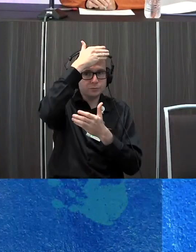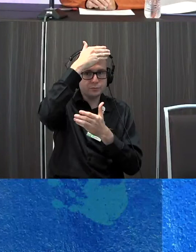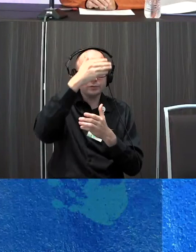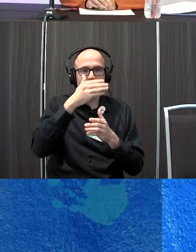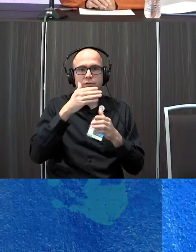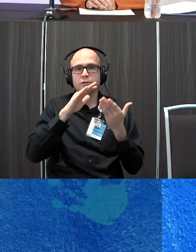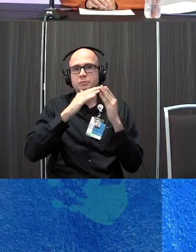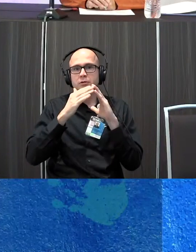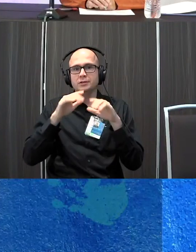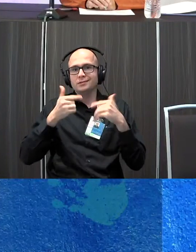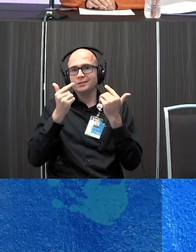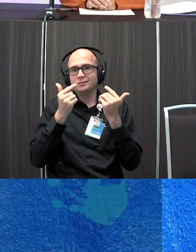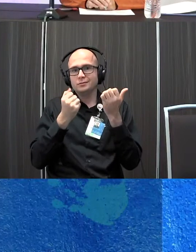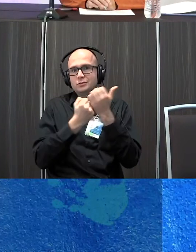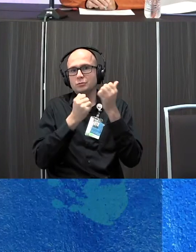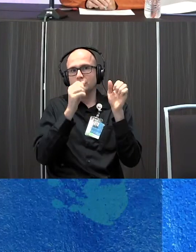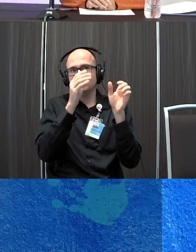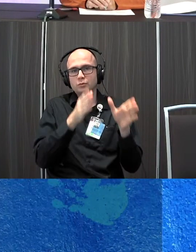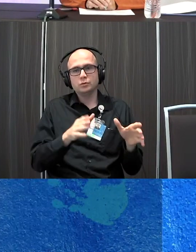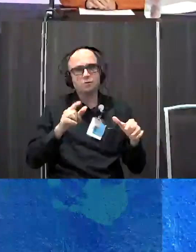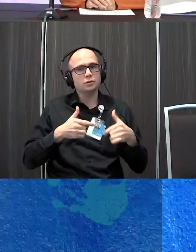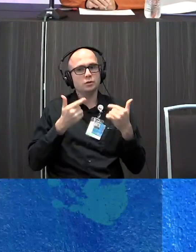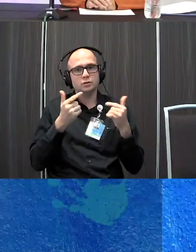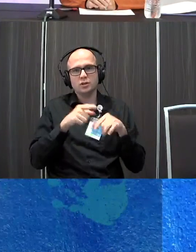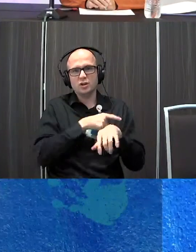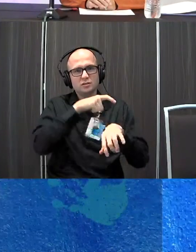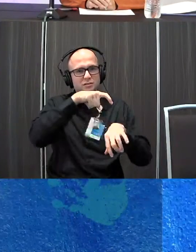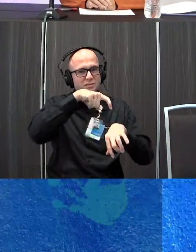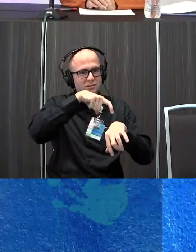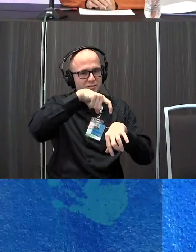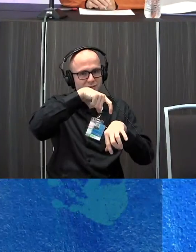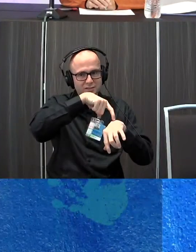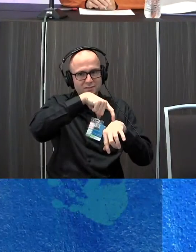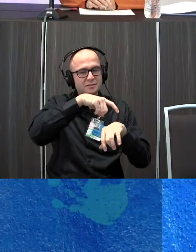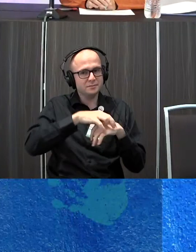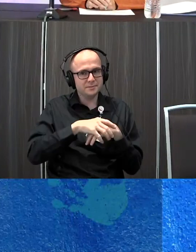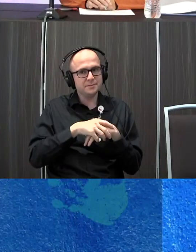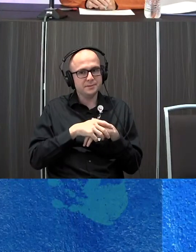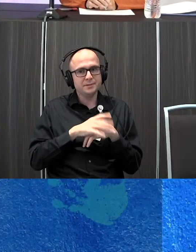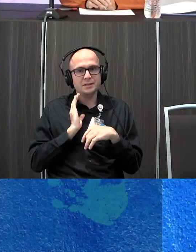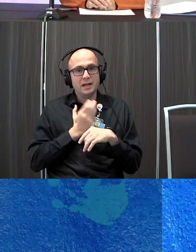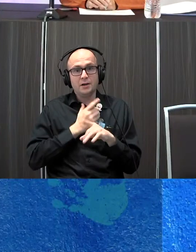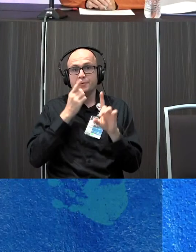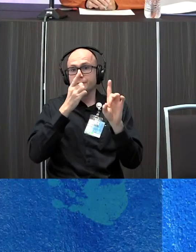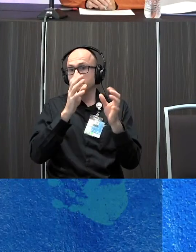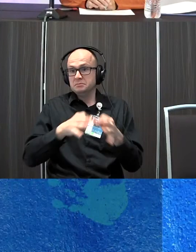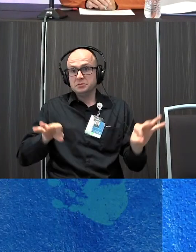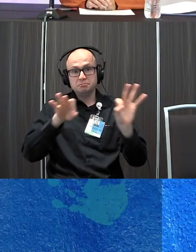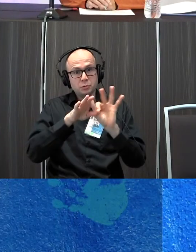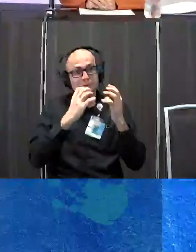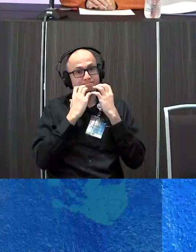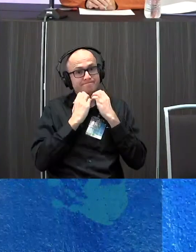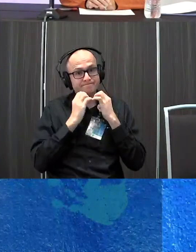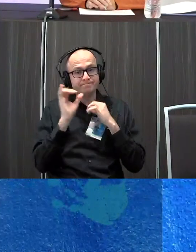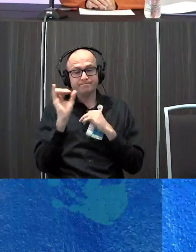support workers who was with us for a long time. And so our goal there was she was really important to us and to Cole.